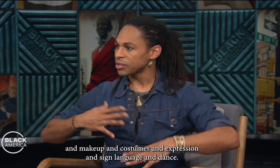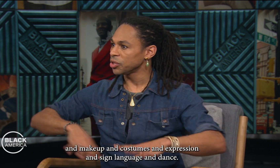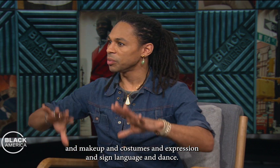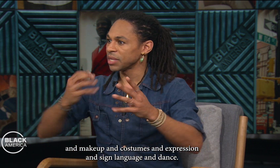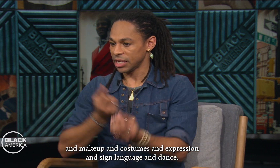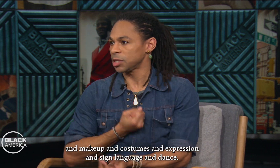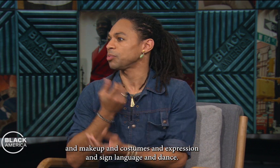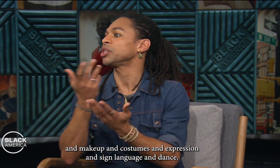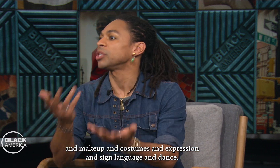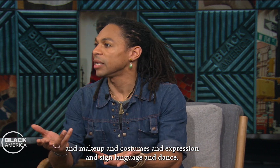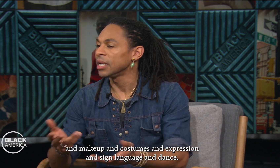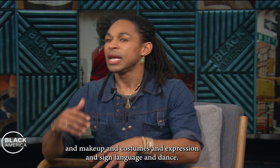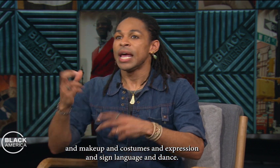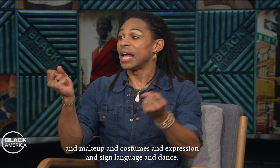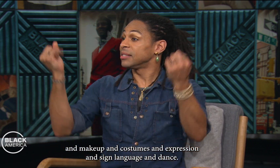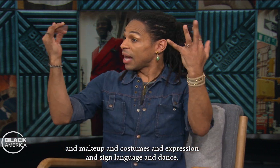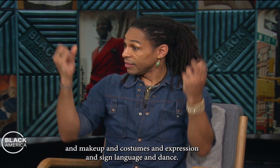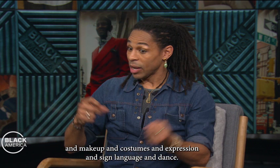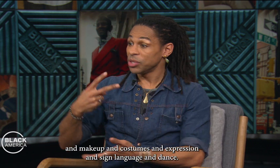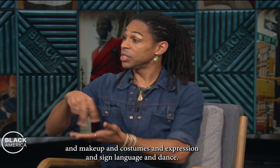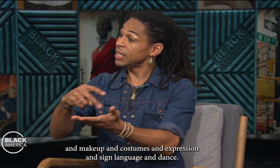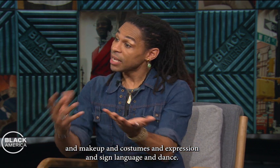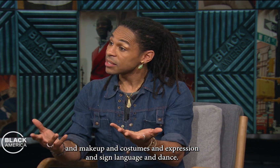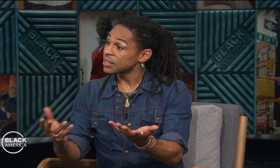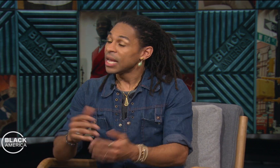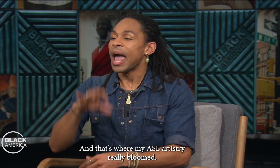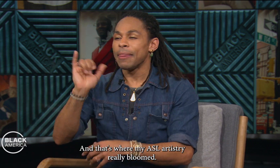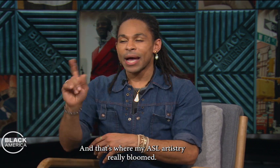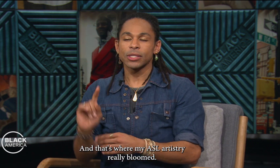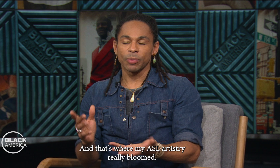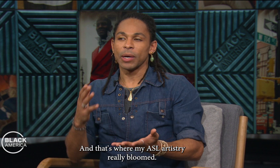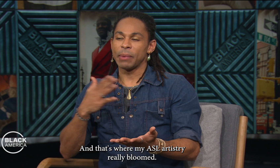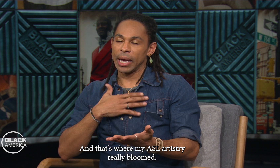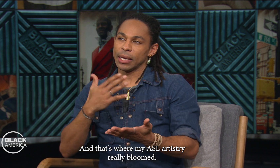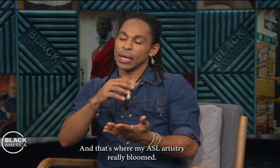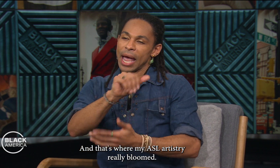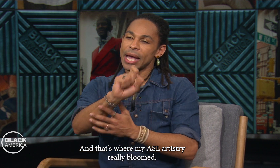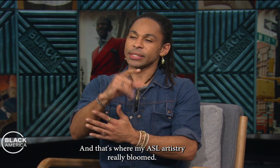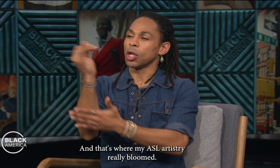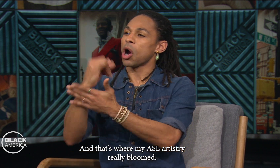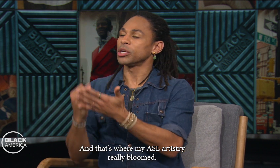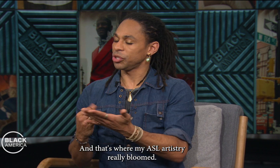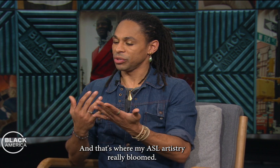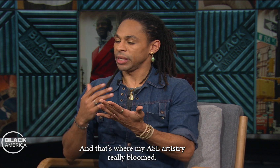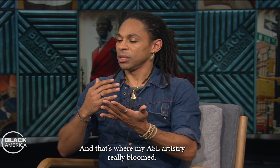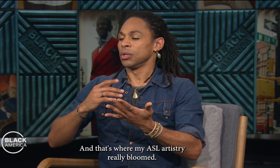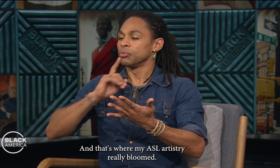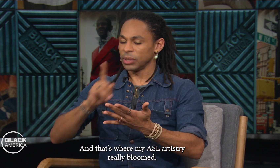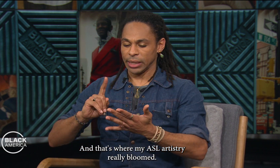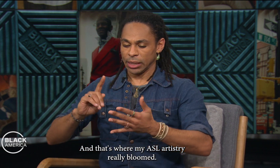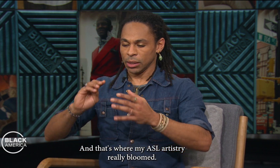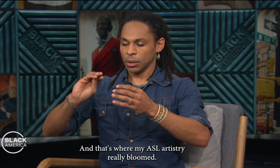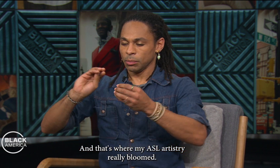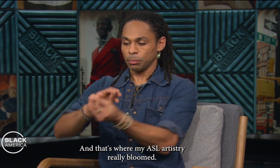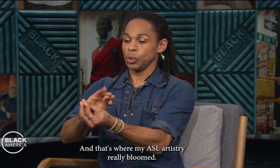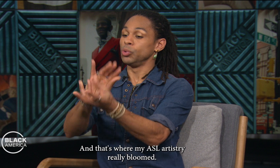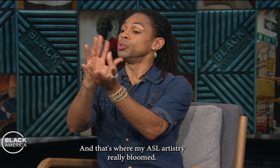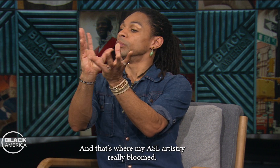and costumes and expression and sign language and dance. And that's where my ASL artistry